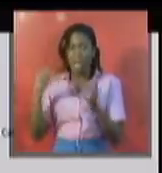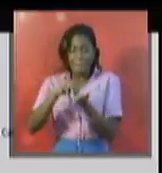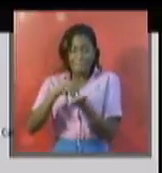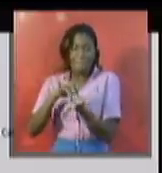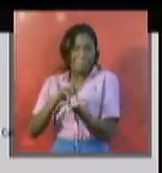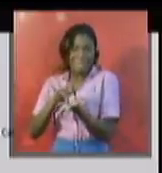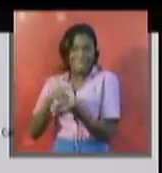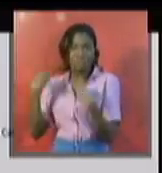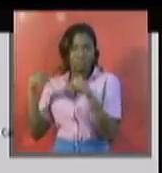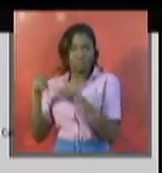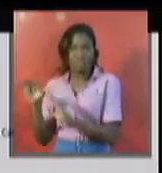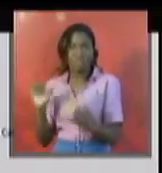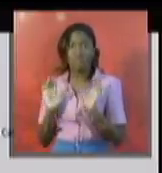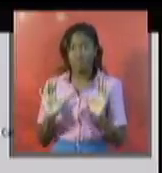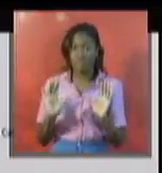no measure at all.